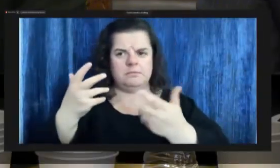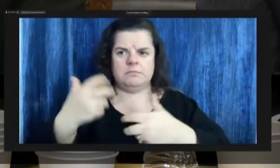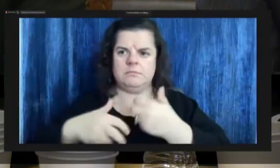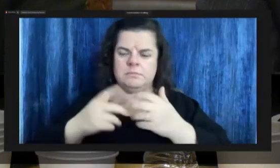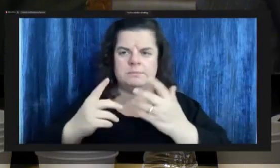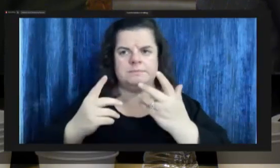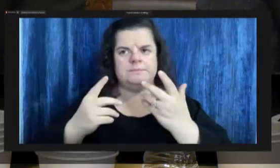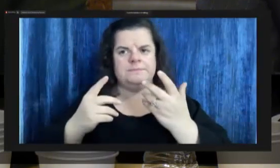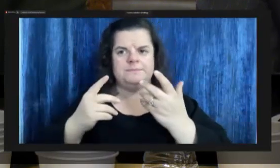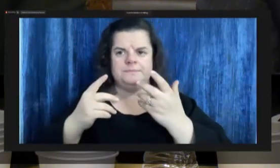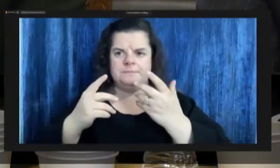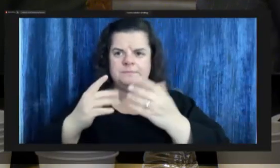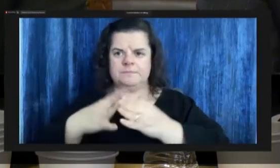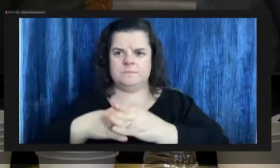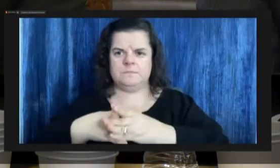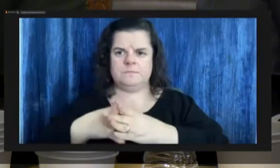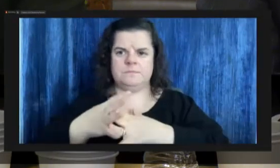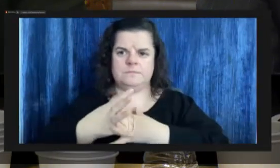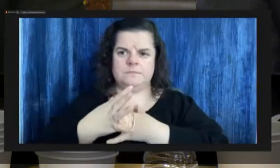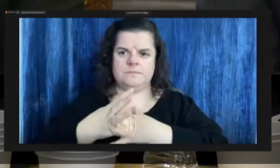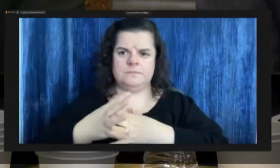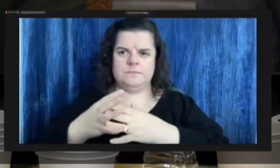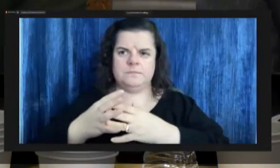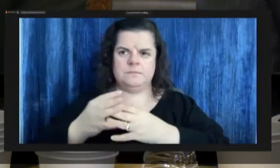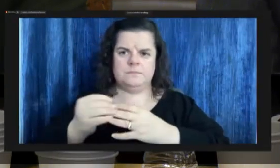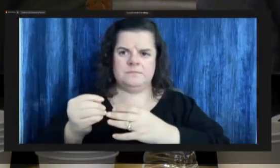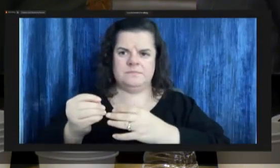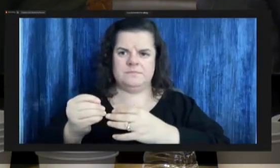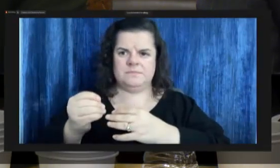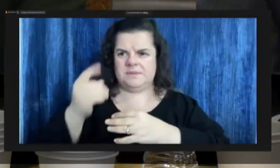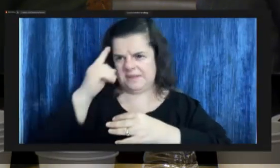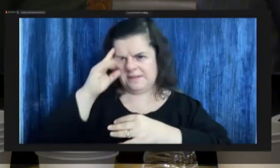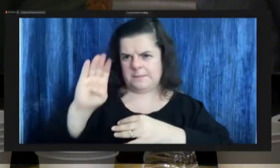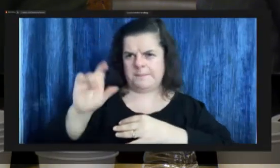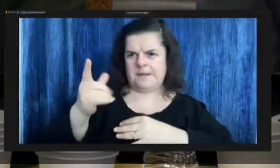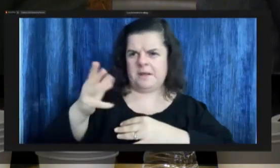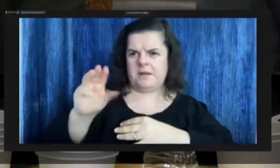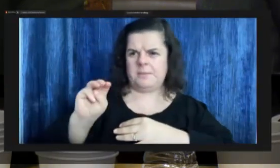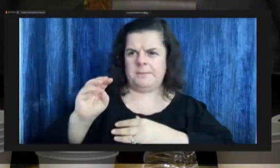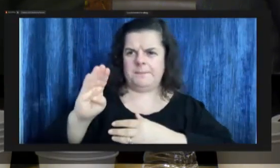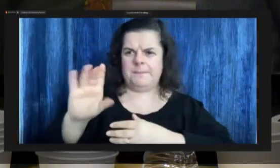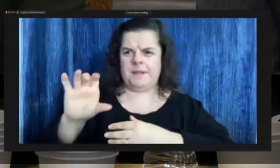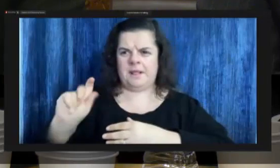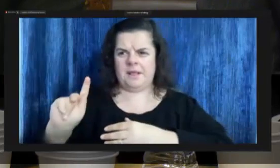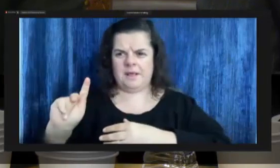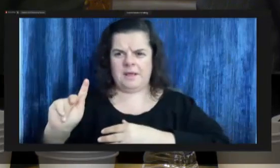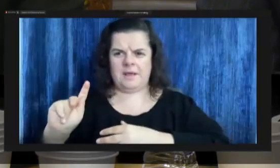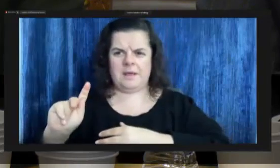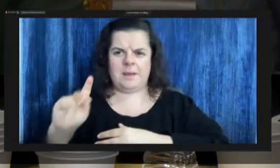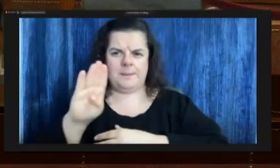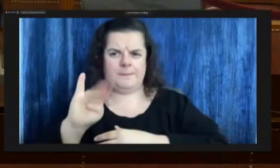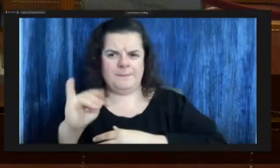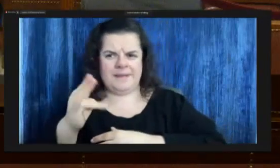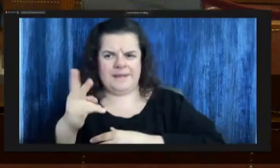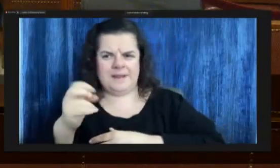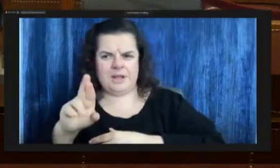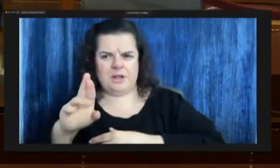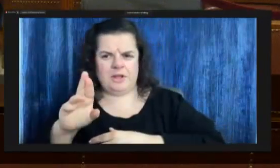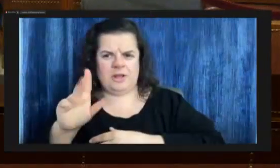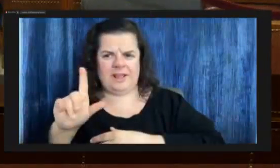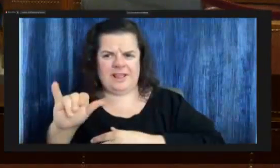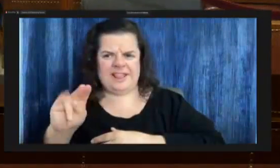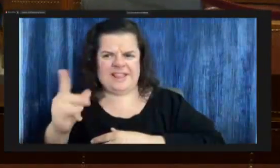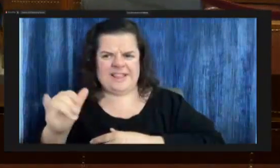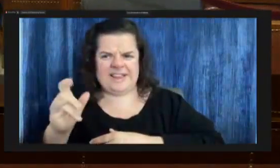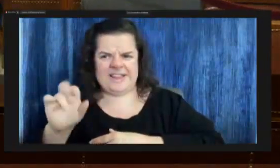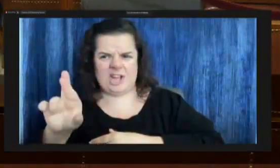what do they call it? Not Belgium block. I guess it's Belgium block. Linear block. Ligonier block? It is actually from Ligonier. So that's